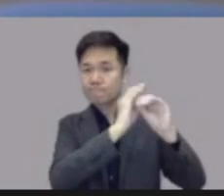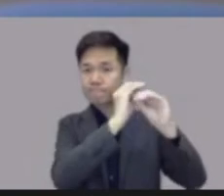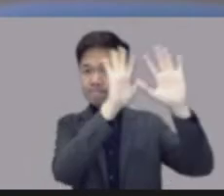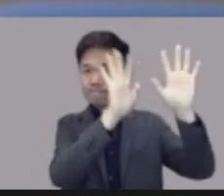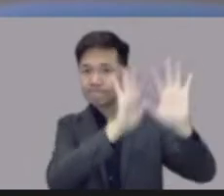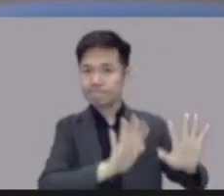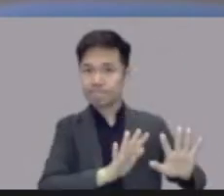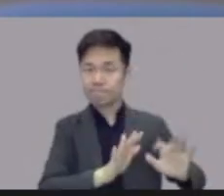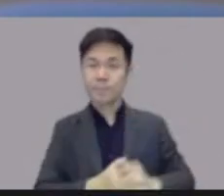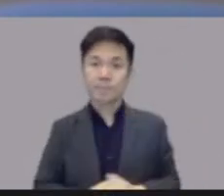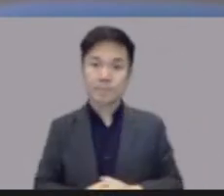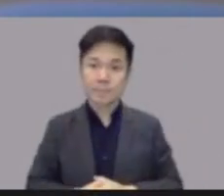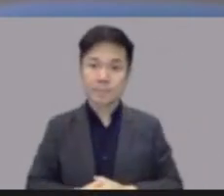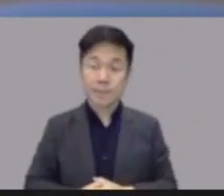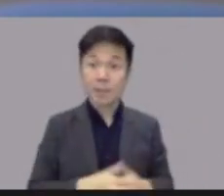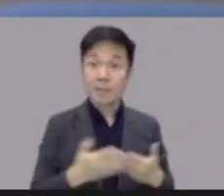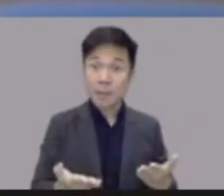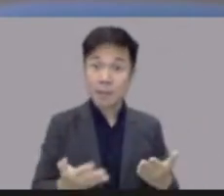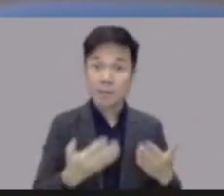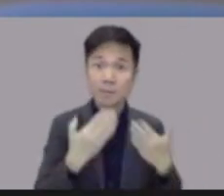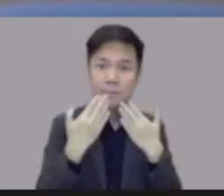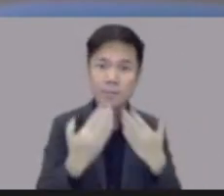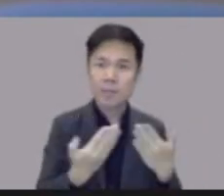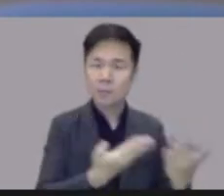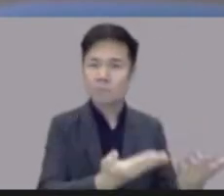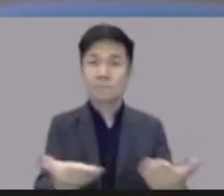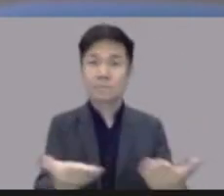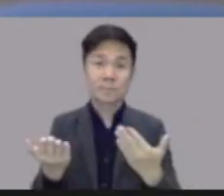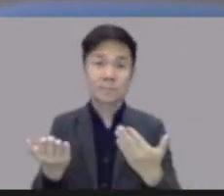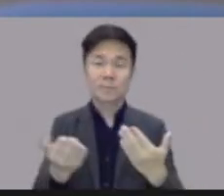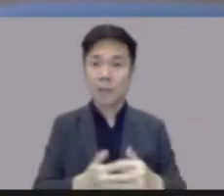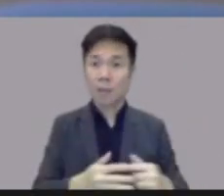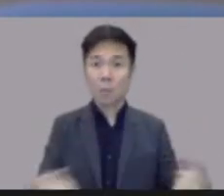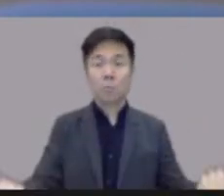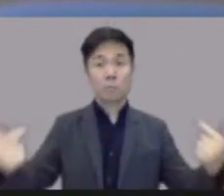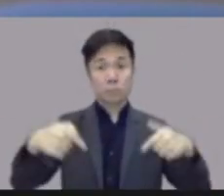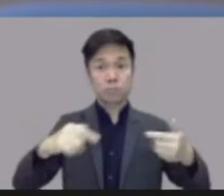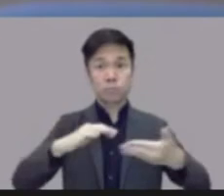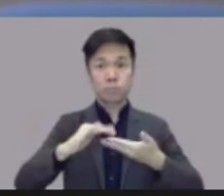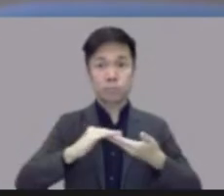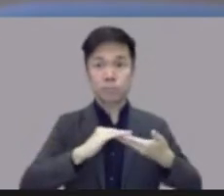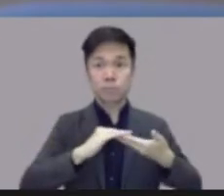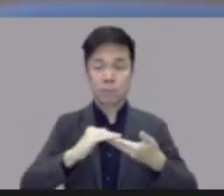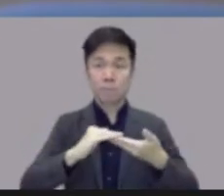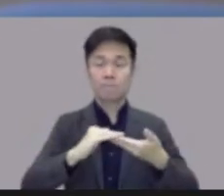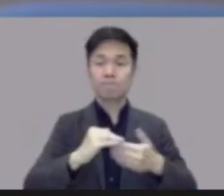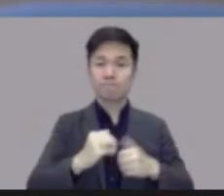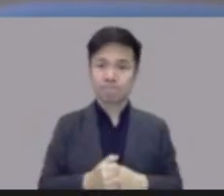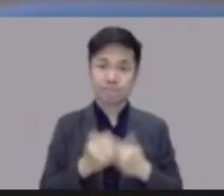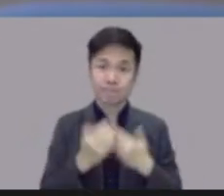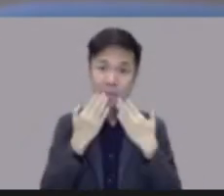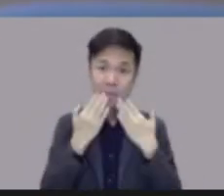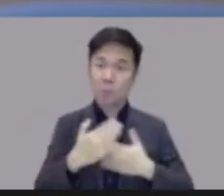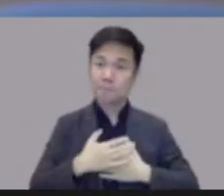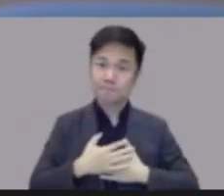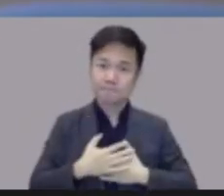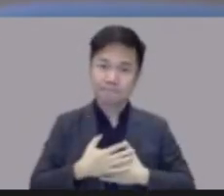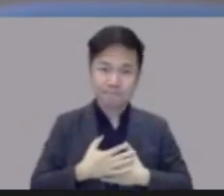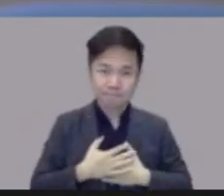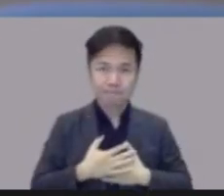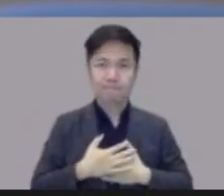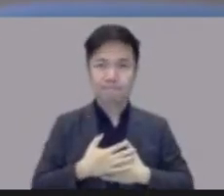all delegations for the extraordinary collaborative consultative process of this committee and the time